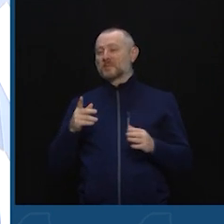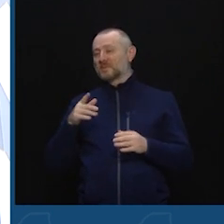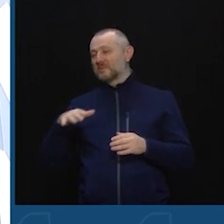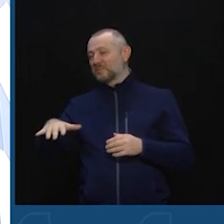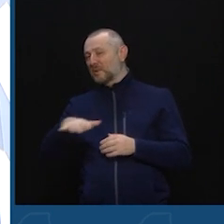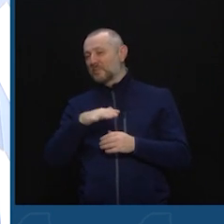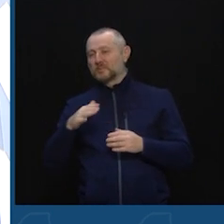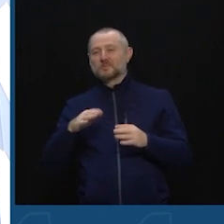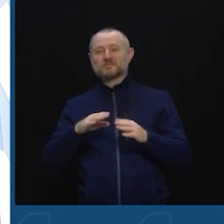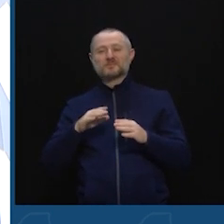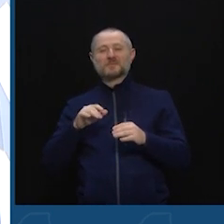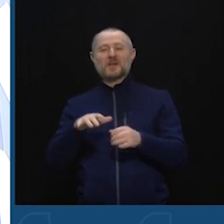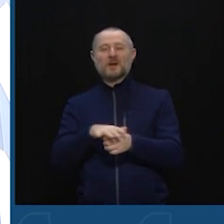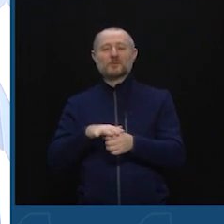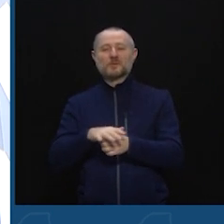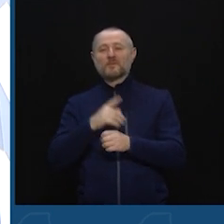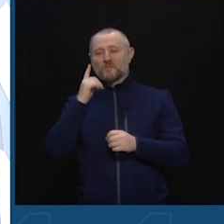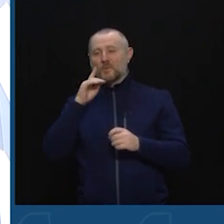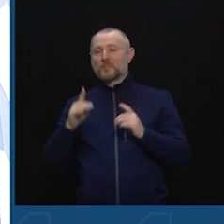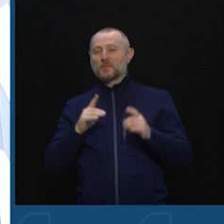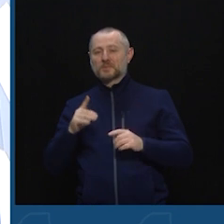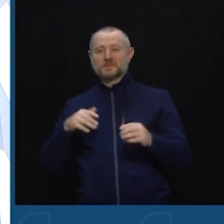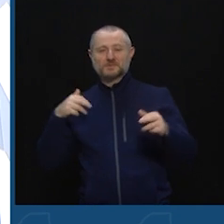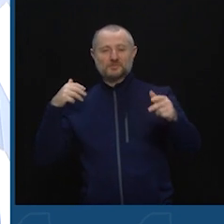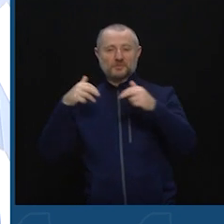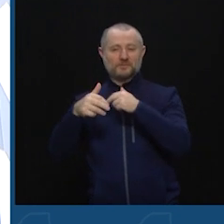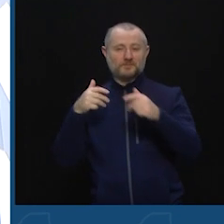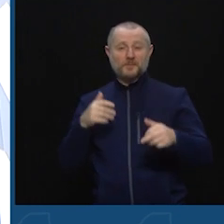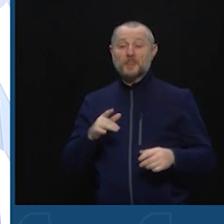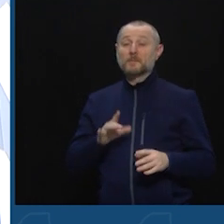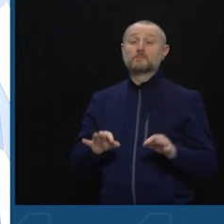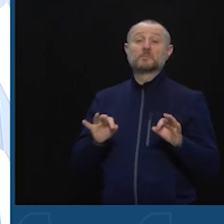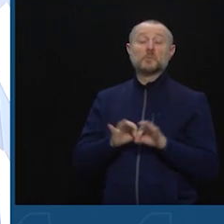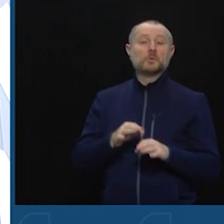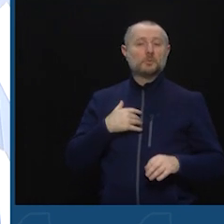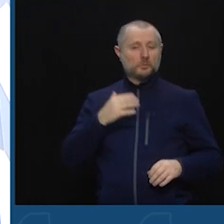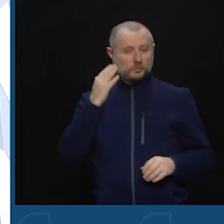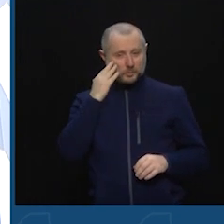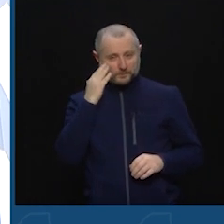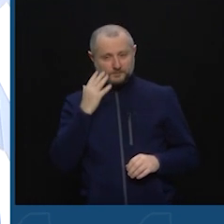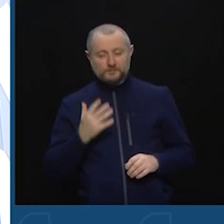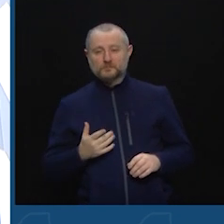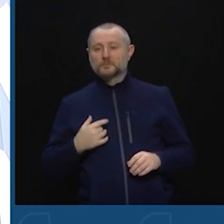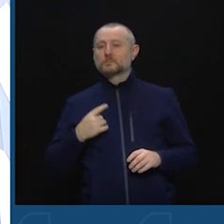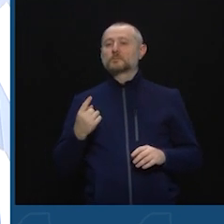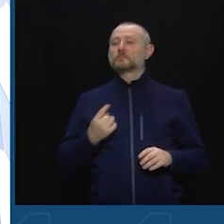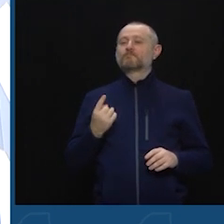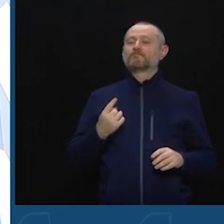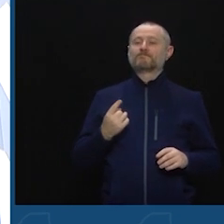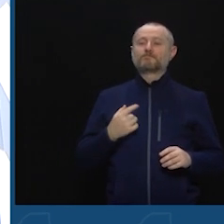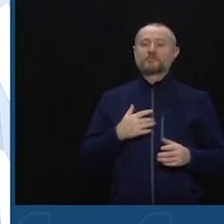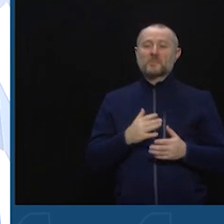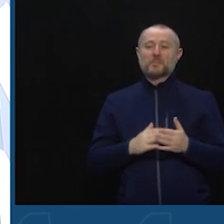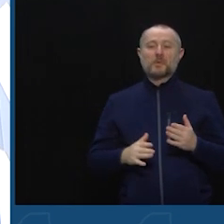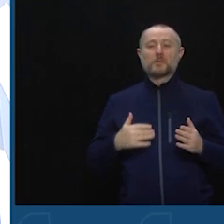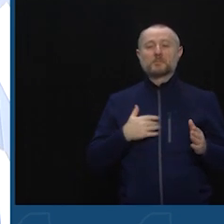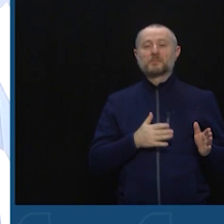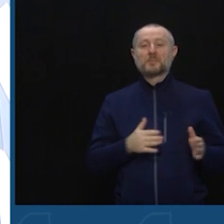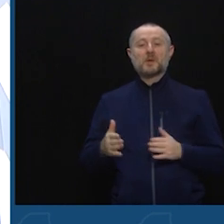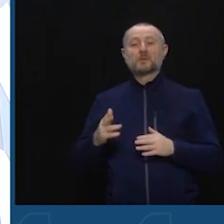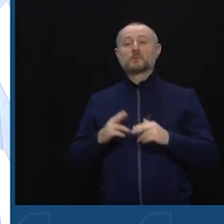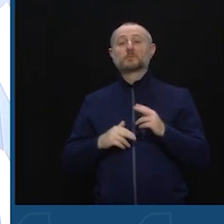passengers. However, it's also important to note that one of the most focal parts of our plan to build the new Terminal